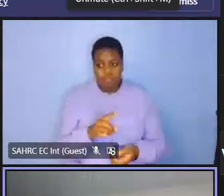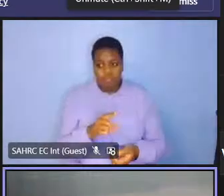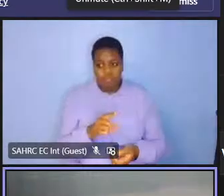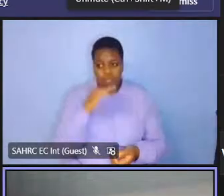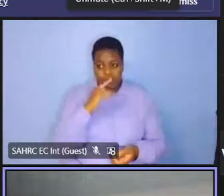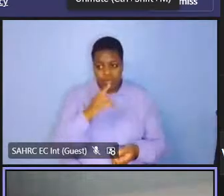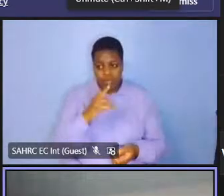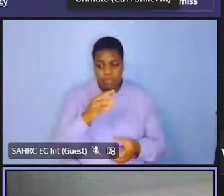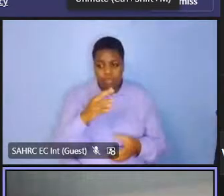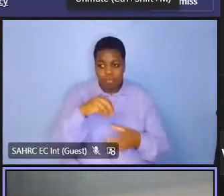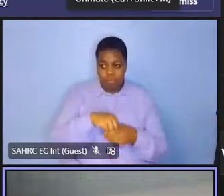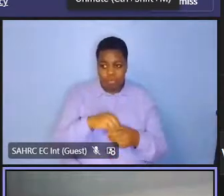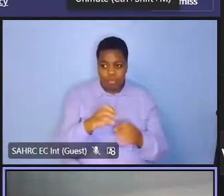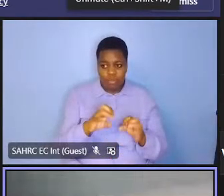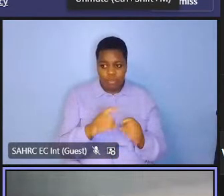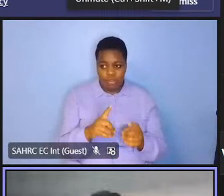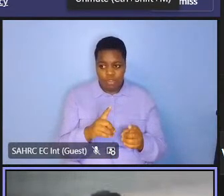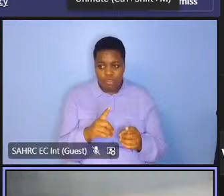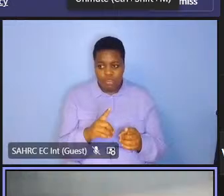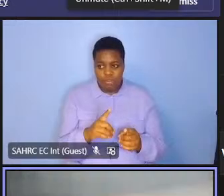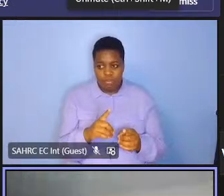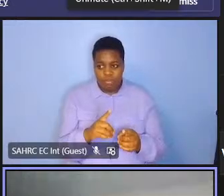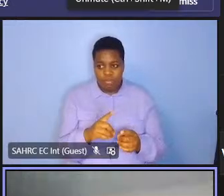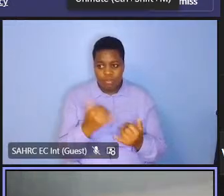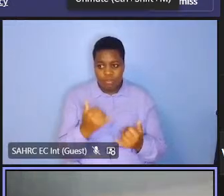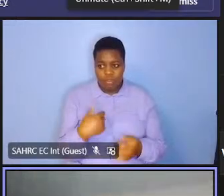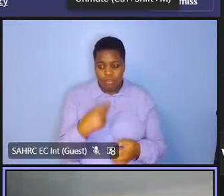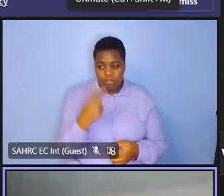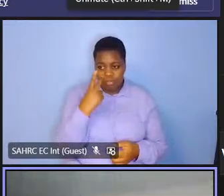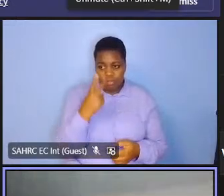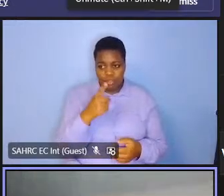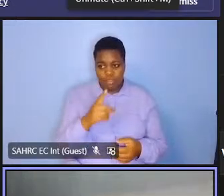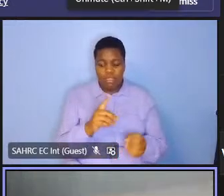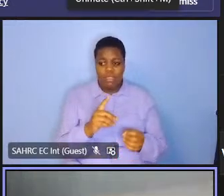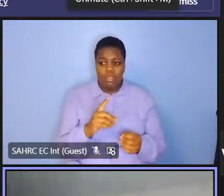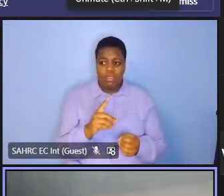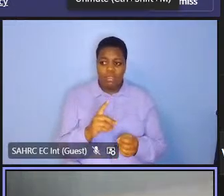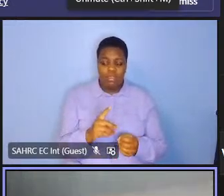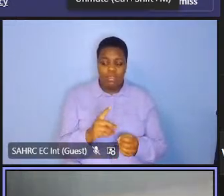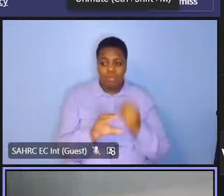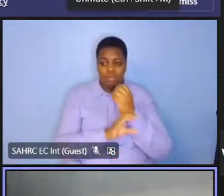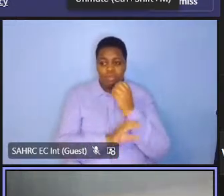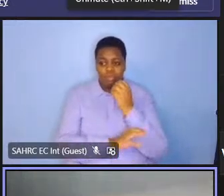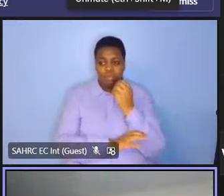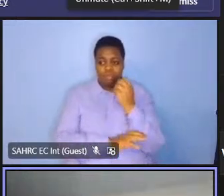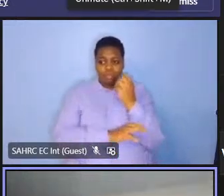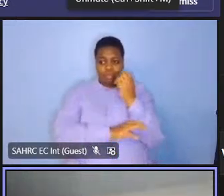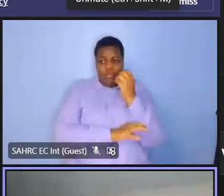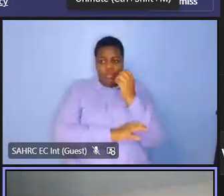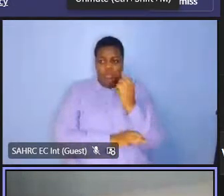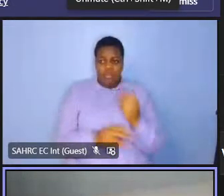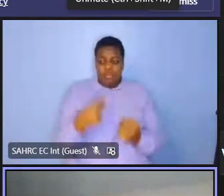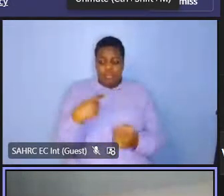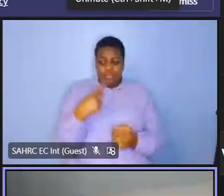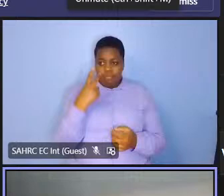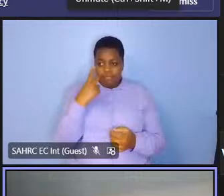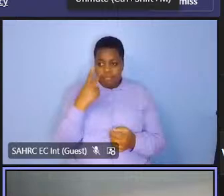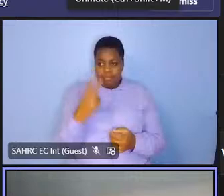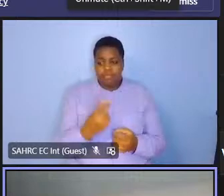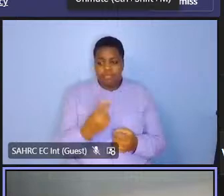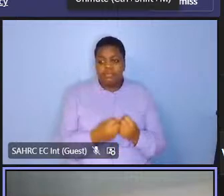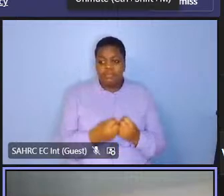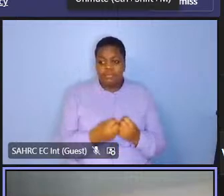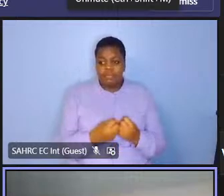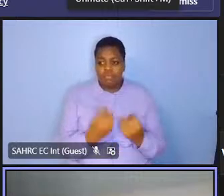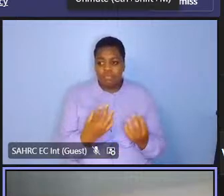advocates Seti will talk about. Now, if you go to the Constitution, colleagues, you will then see that the very founding values, which are found in sections, I